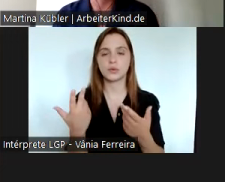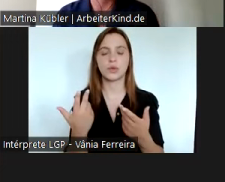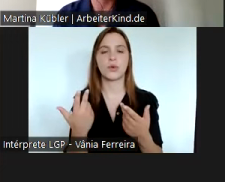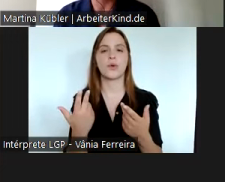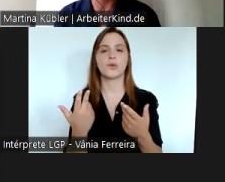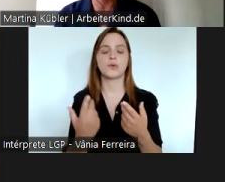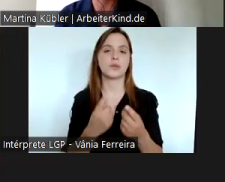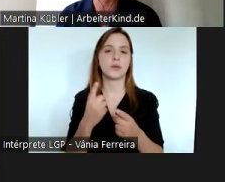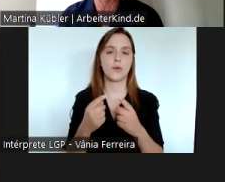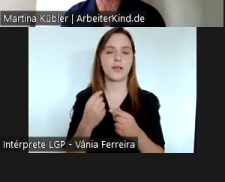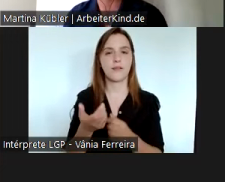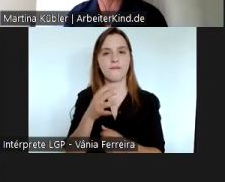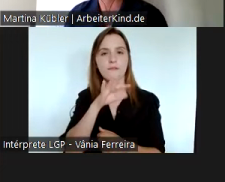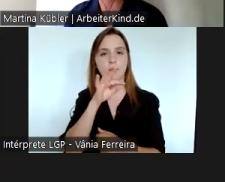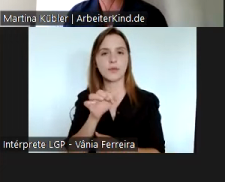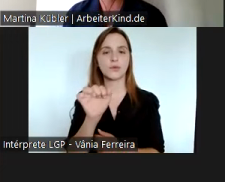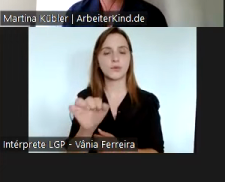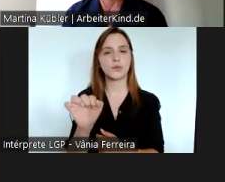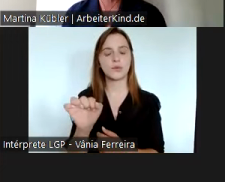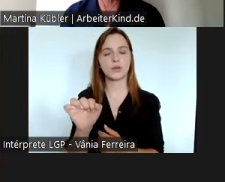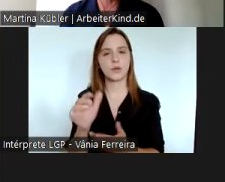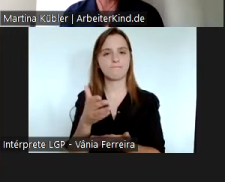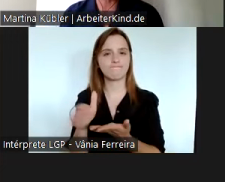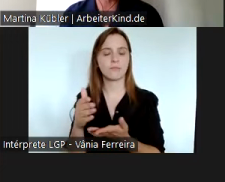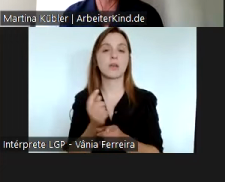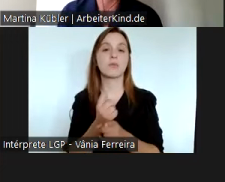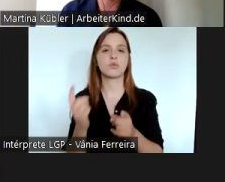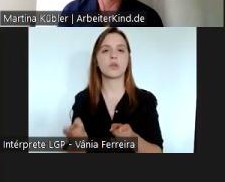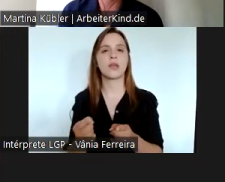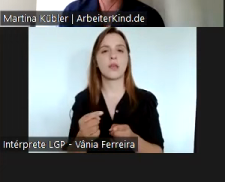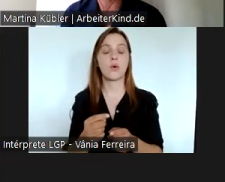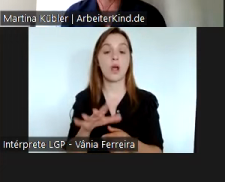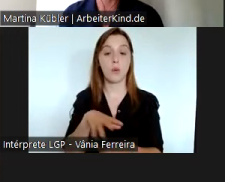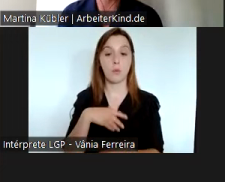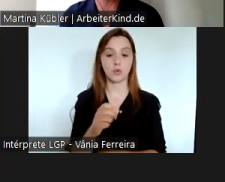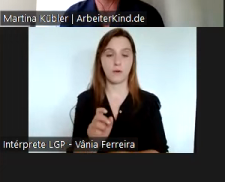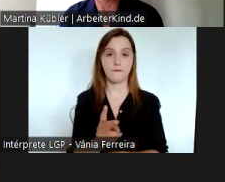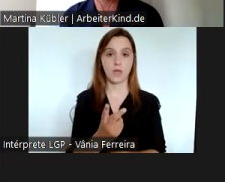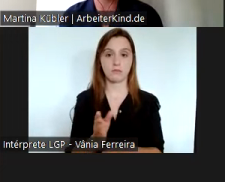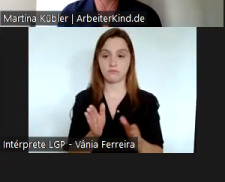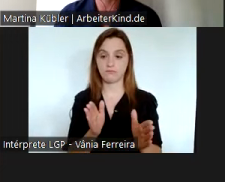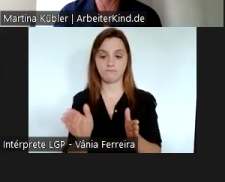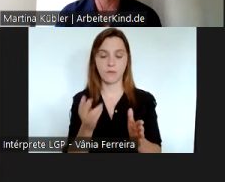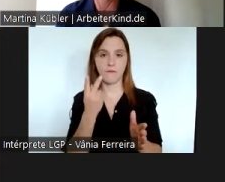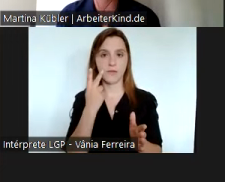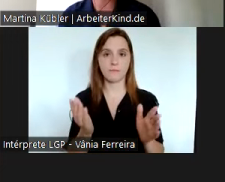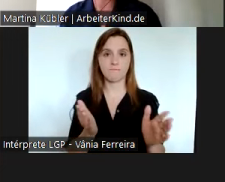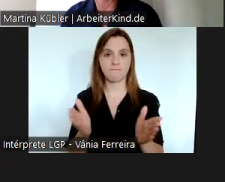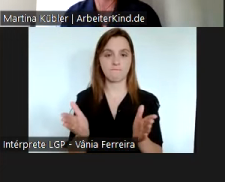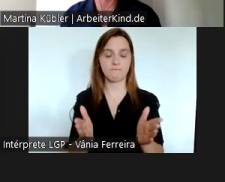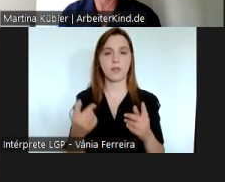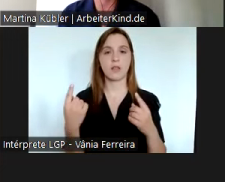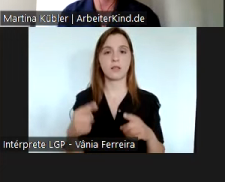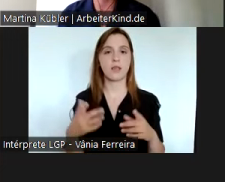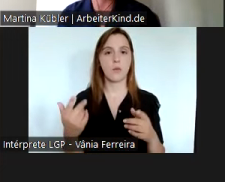from their own families, because they're sort of living in two worlds, or actually also between two worlds. So you have this new academic